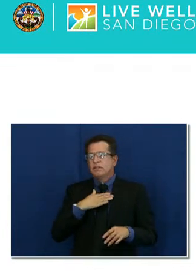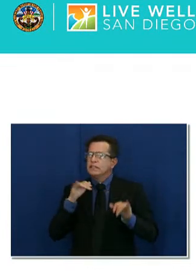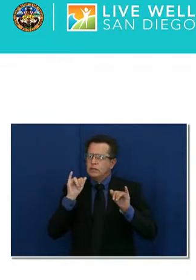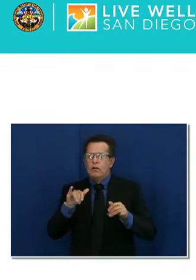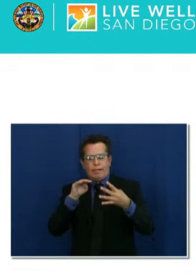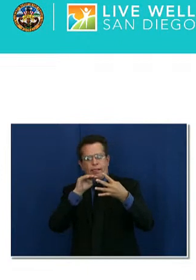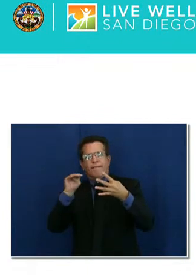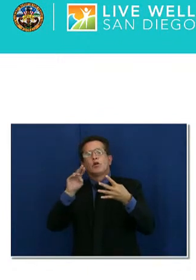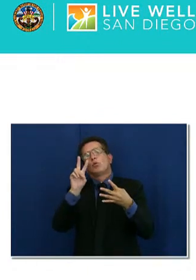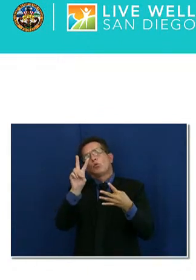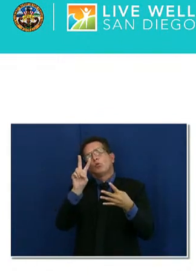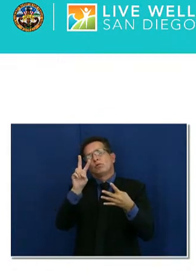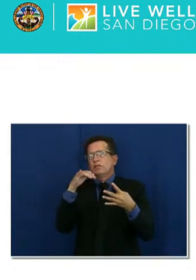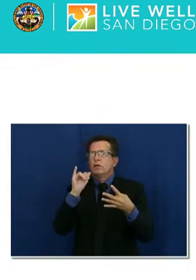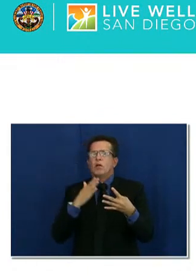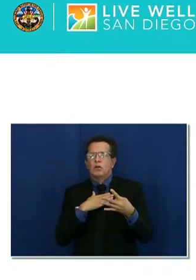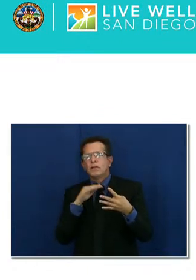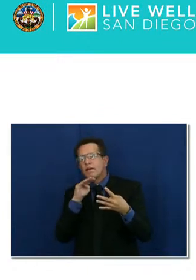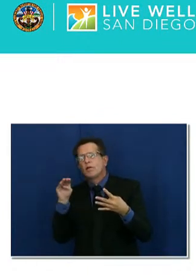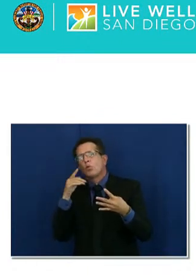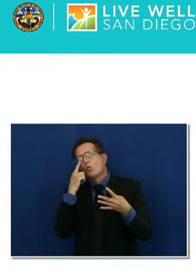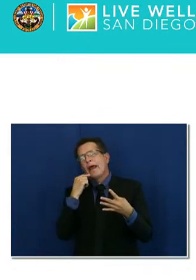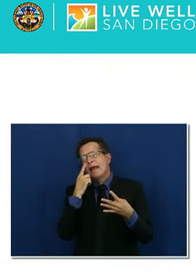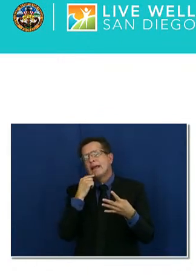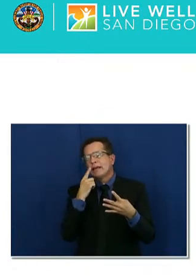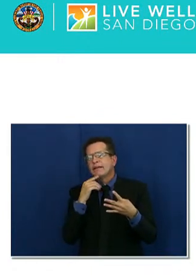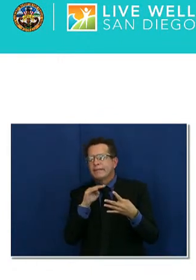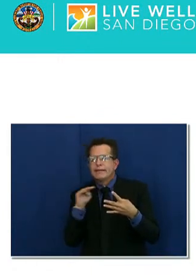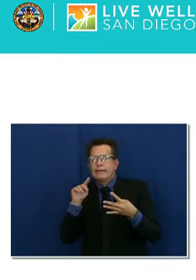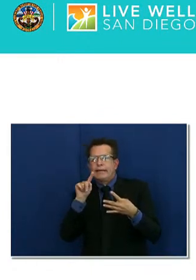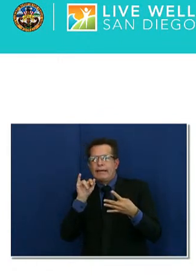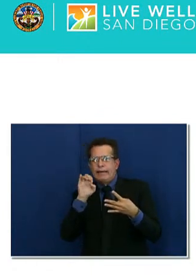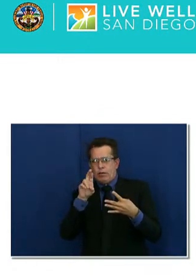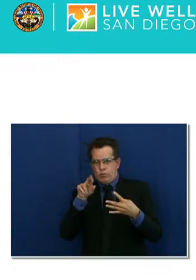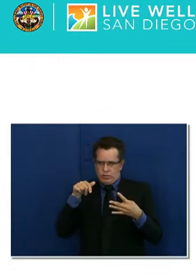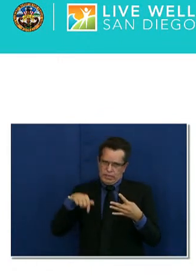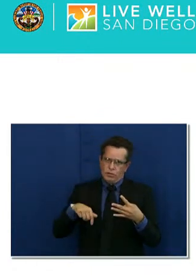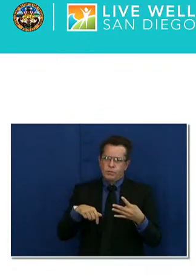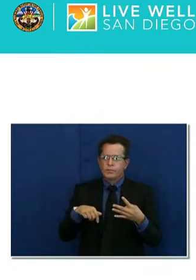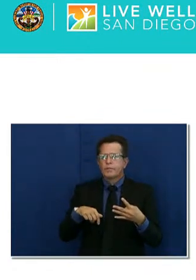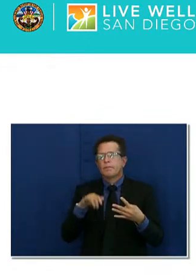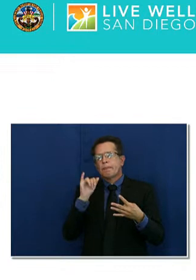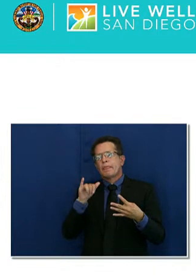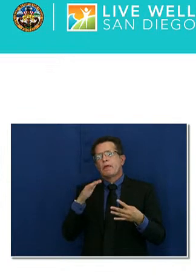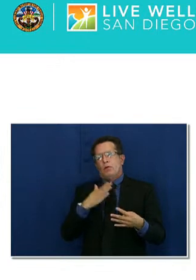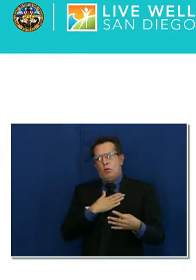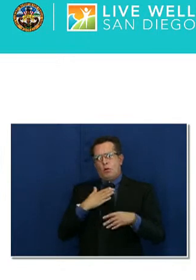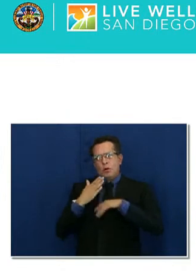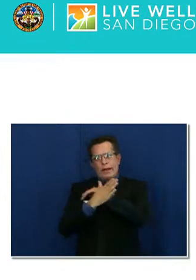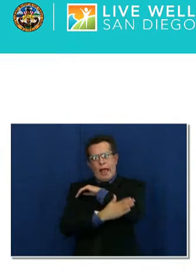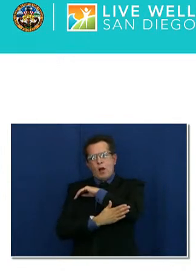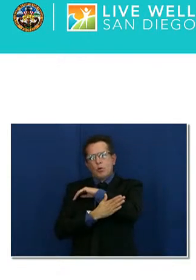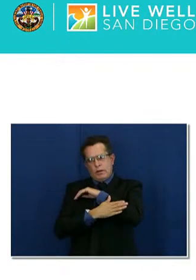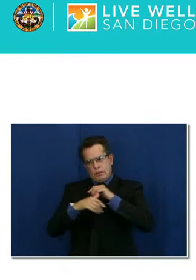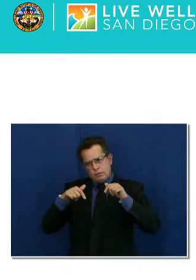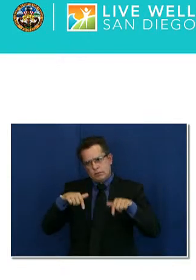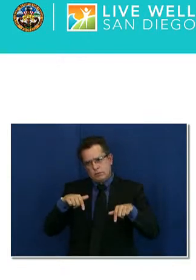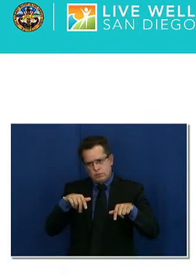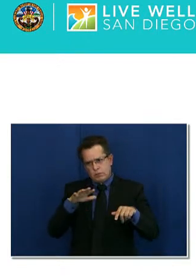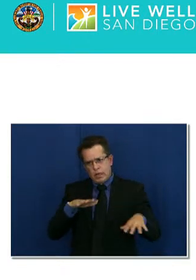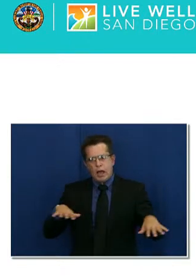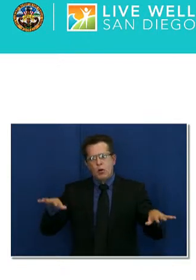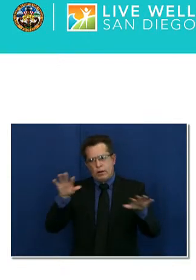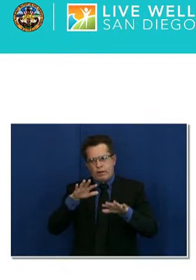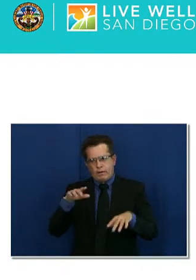in tier 2 or the red tier. Now the county's COVID-19 in the next slide, adjusted case rate